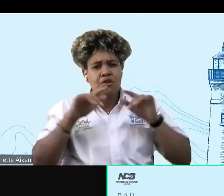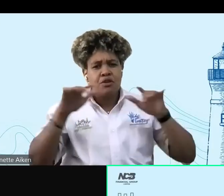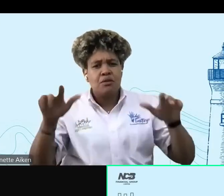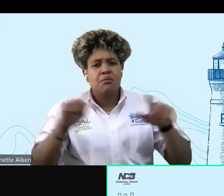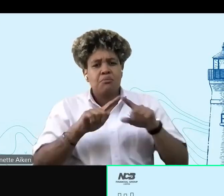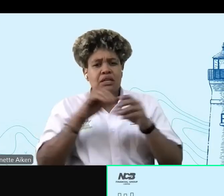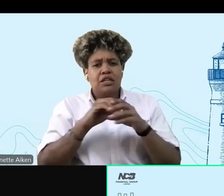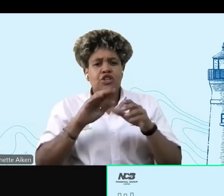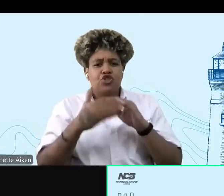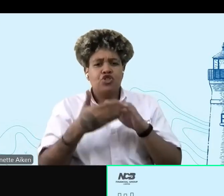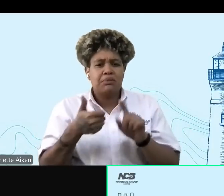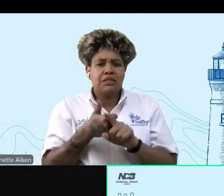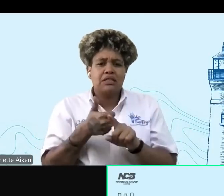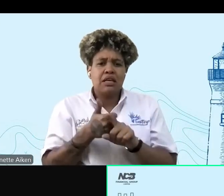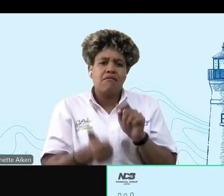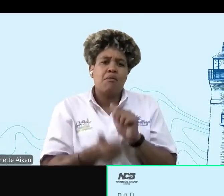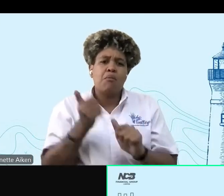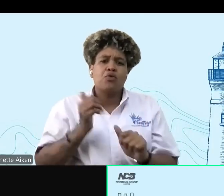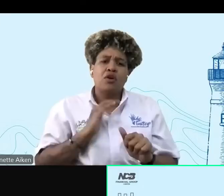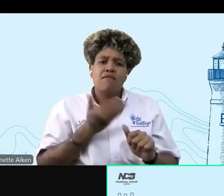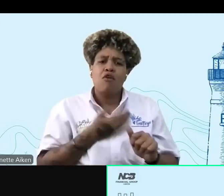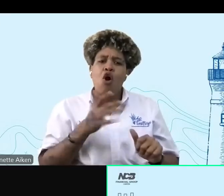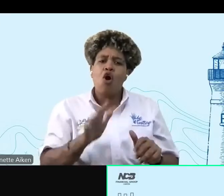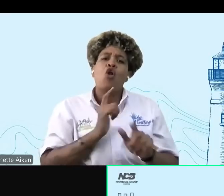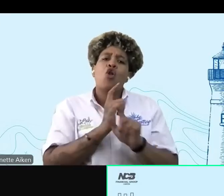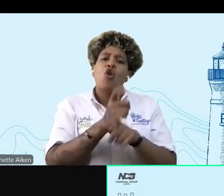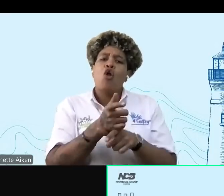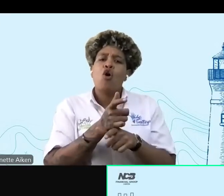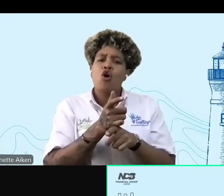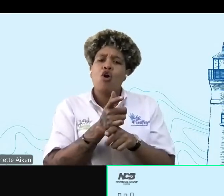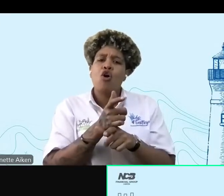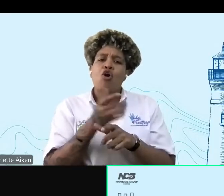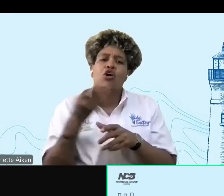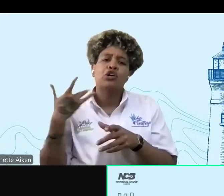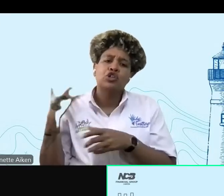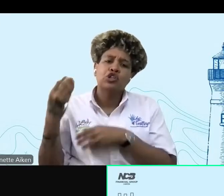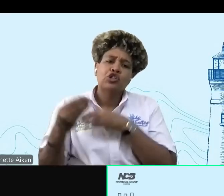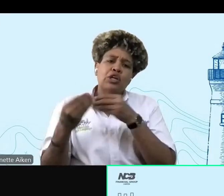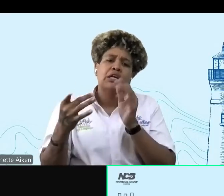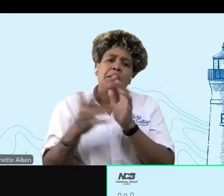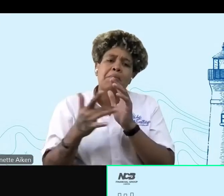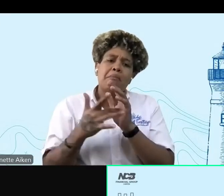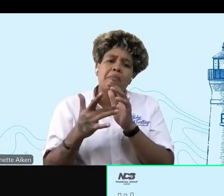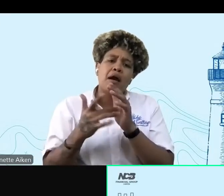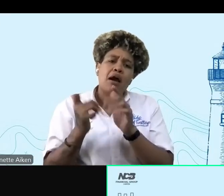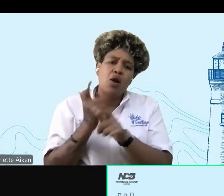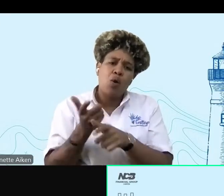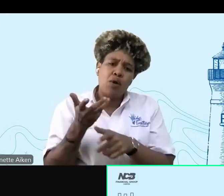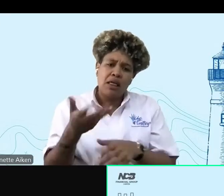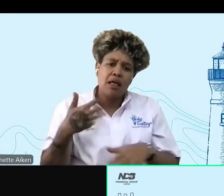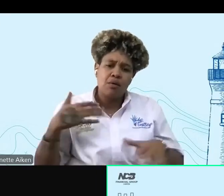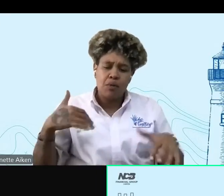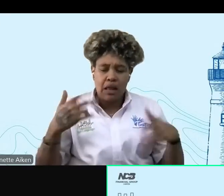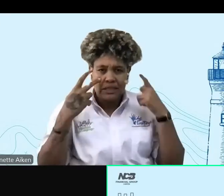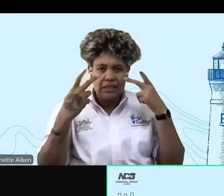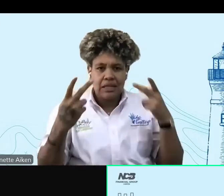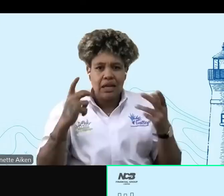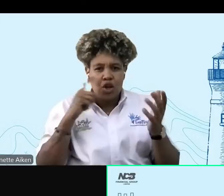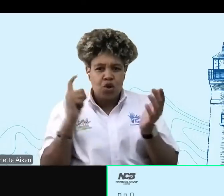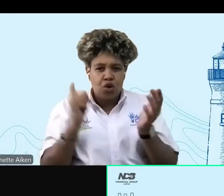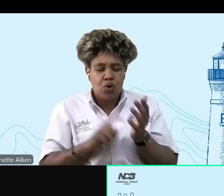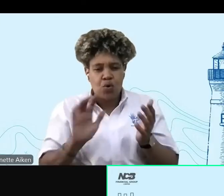Jamaica itself, where the majority of our traditional bank loan portfolio is, we haven't seen a